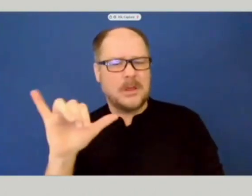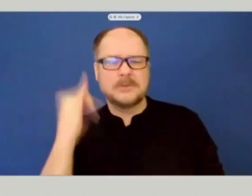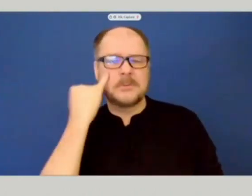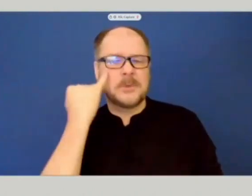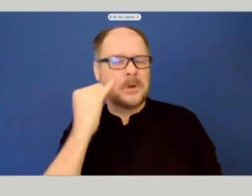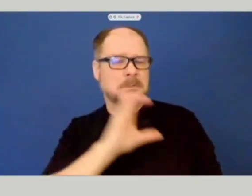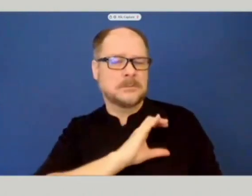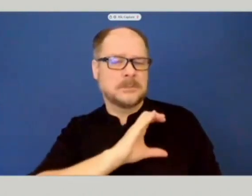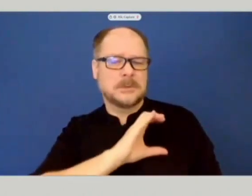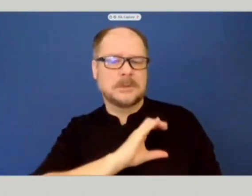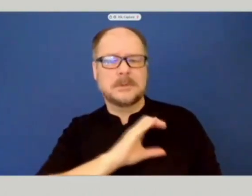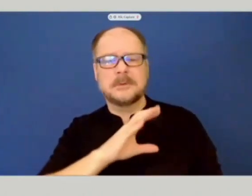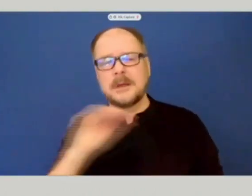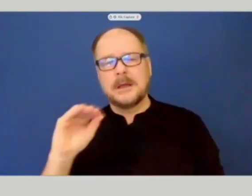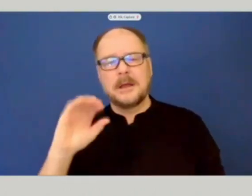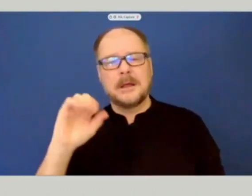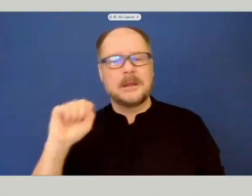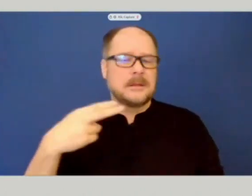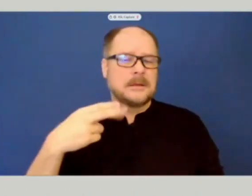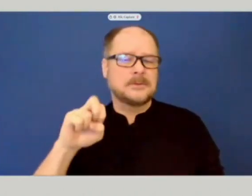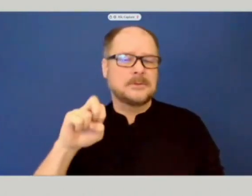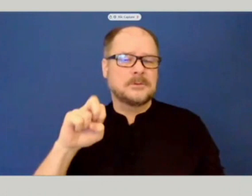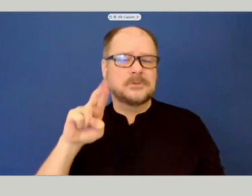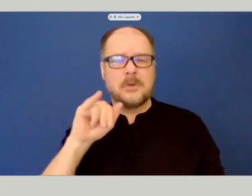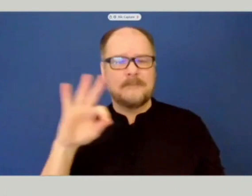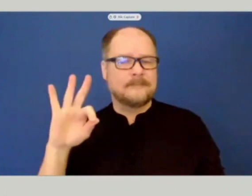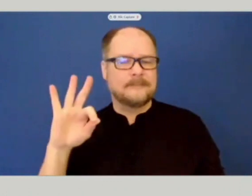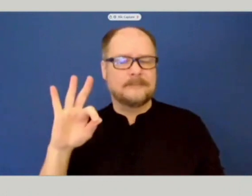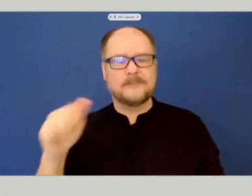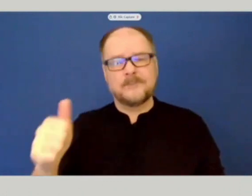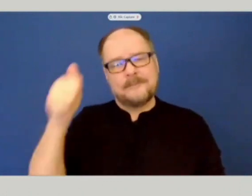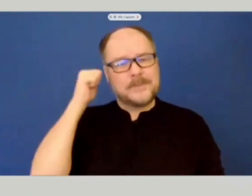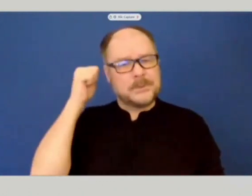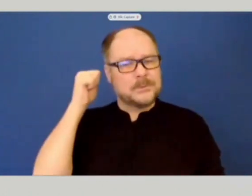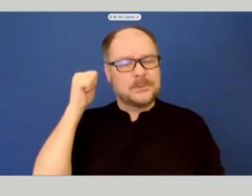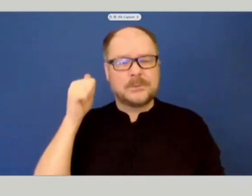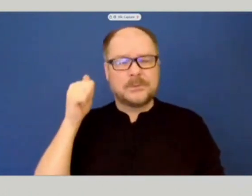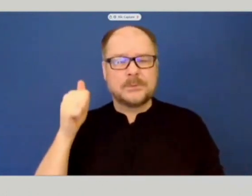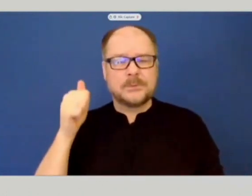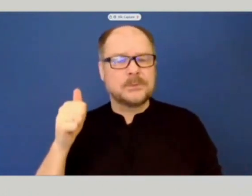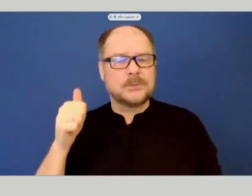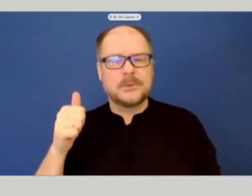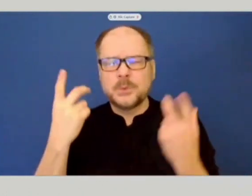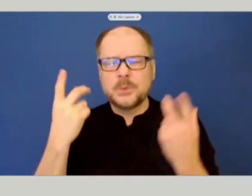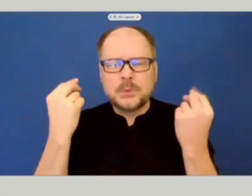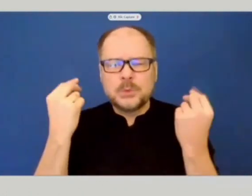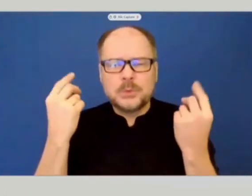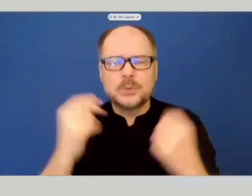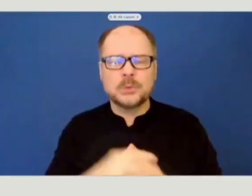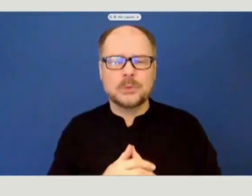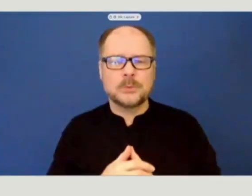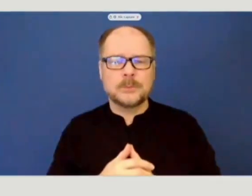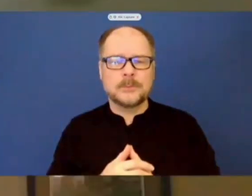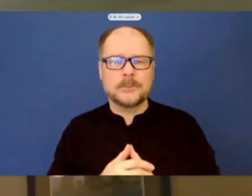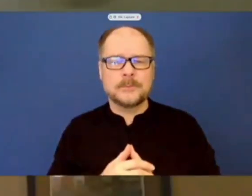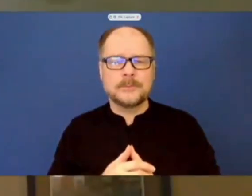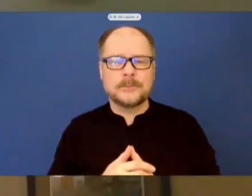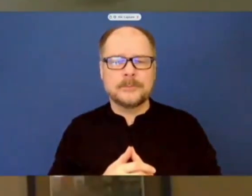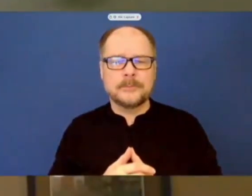to enforce this order, will the county consider legal action? We'll have to explore that. I